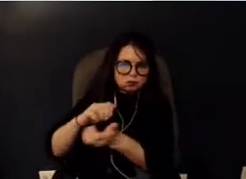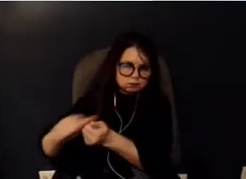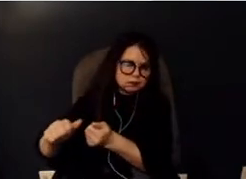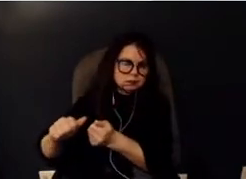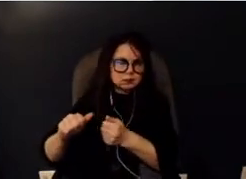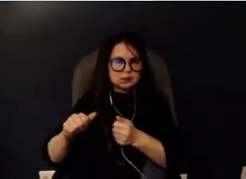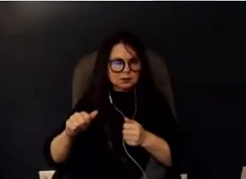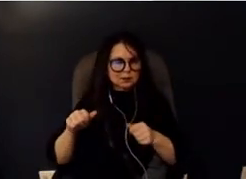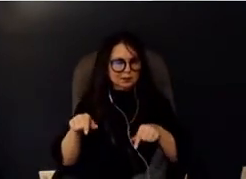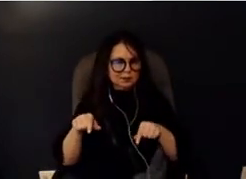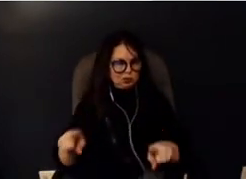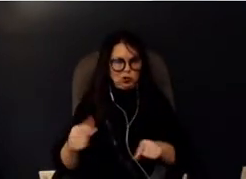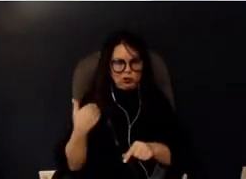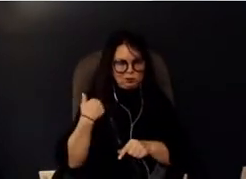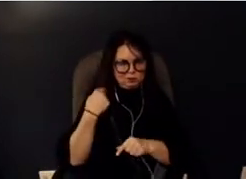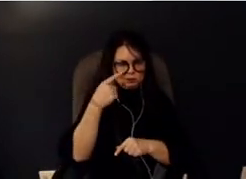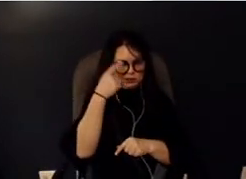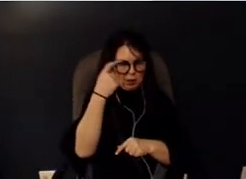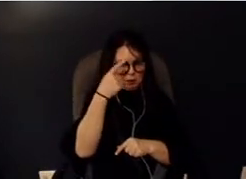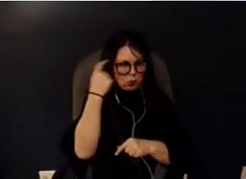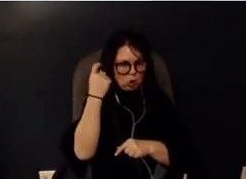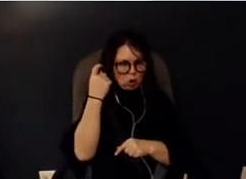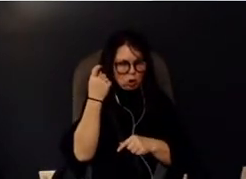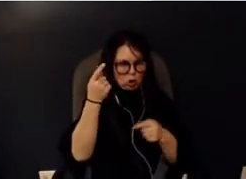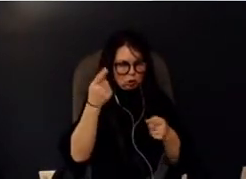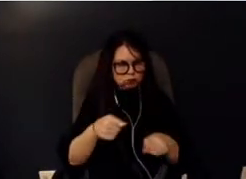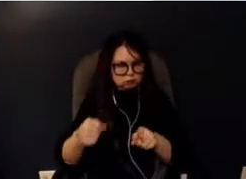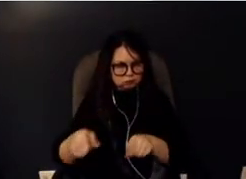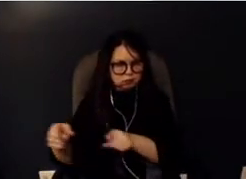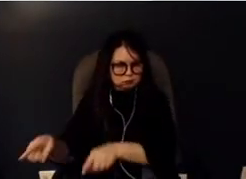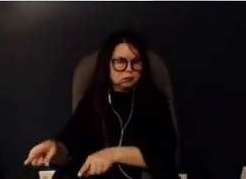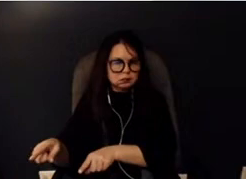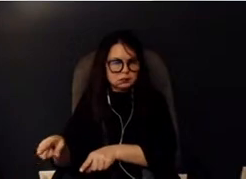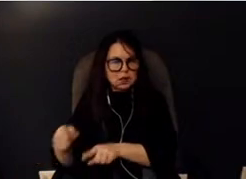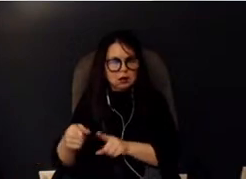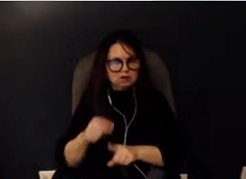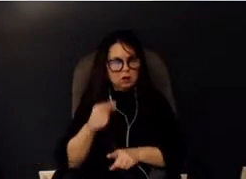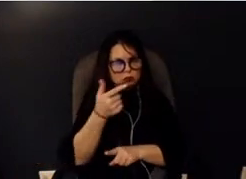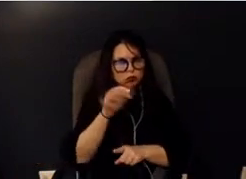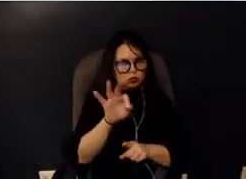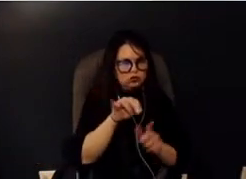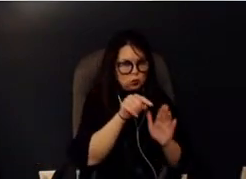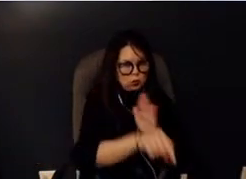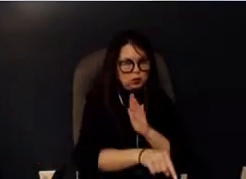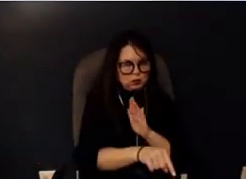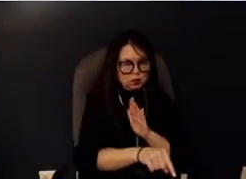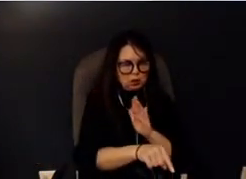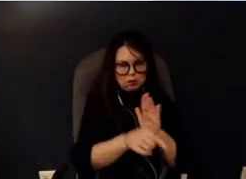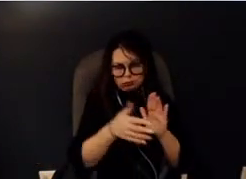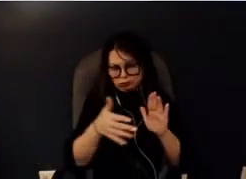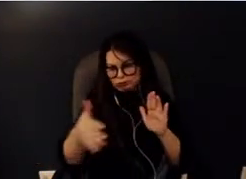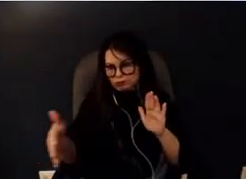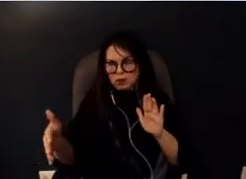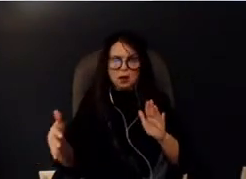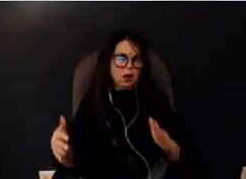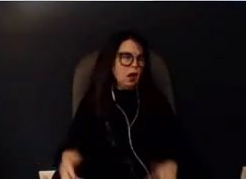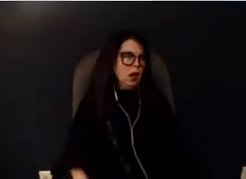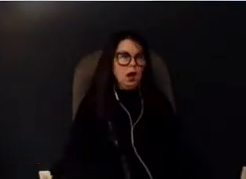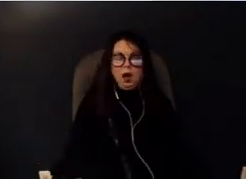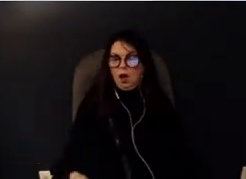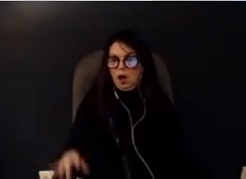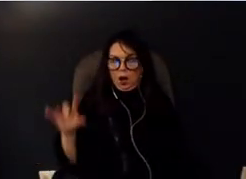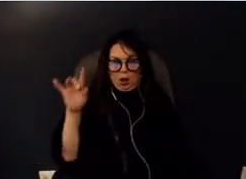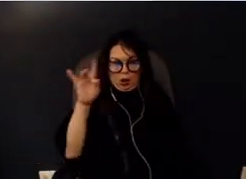summer after the killing of George Floyd. And this is just taking a tremendous amount of time and